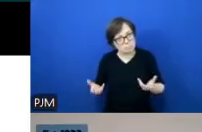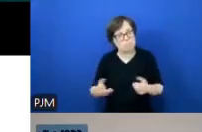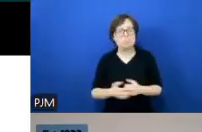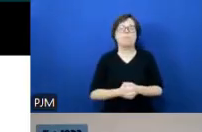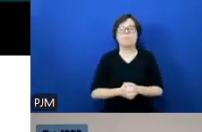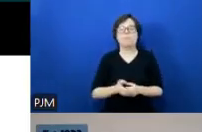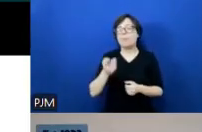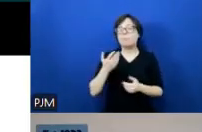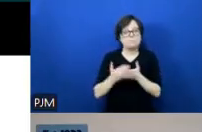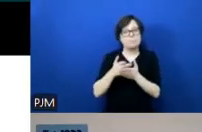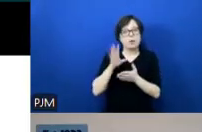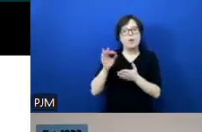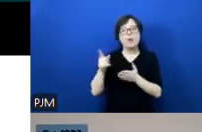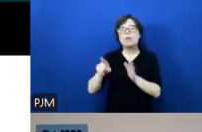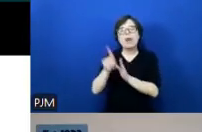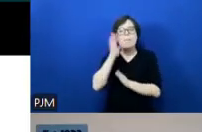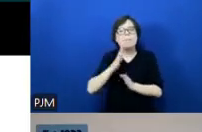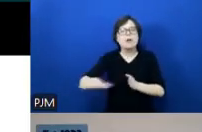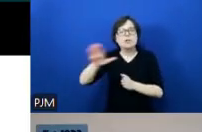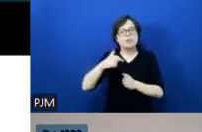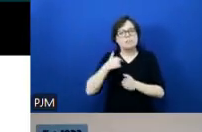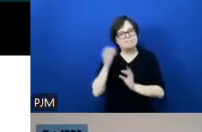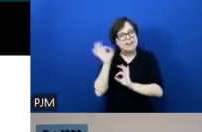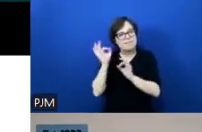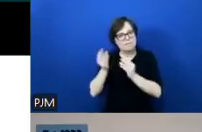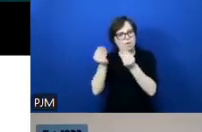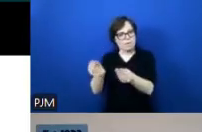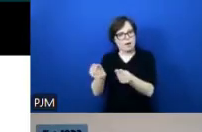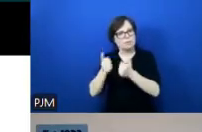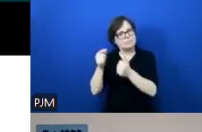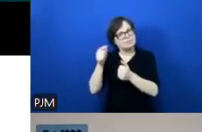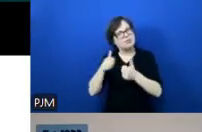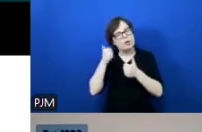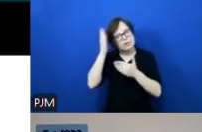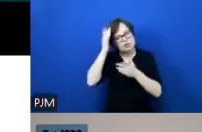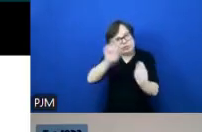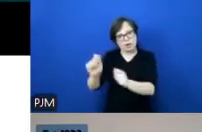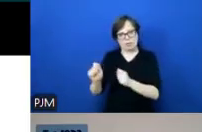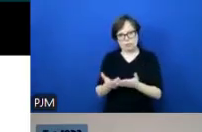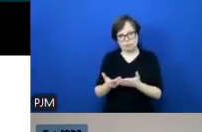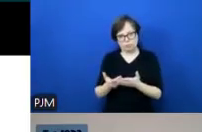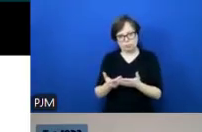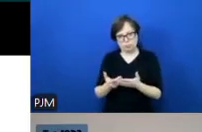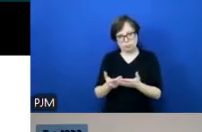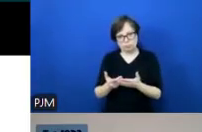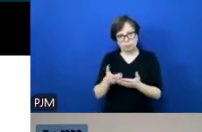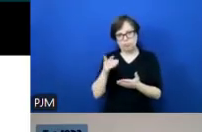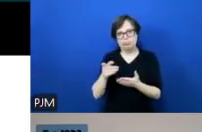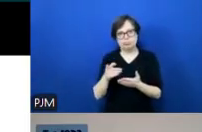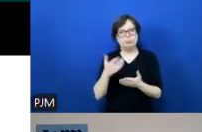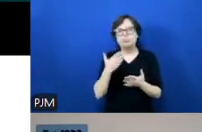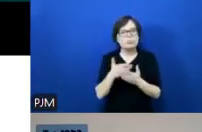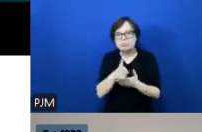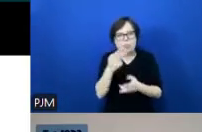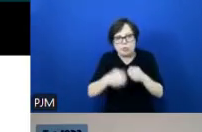It's not only infrastructure, but also educating and informing the residents, repeated to maintain